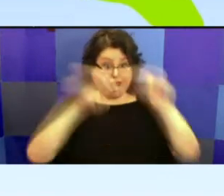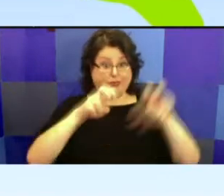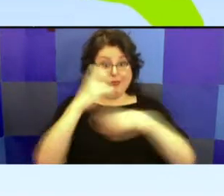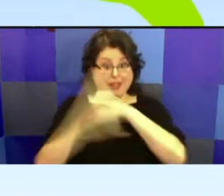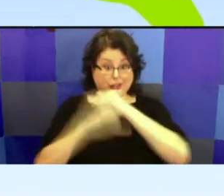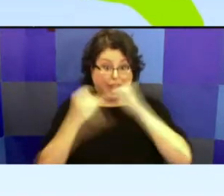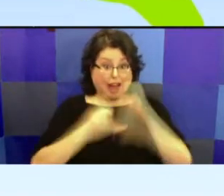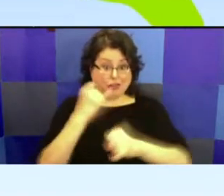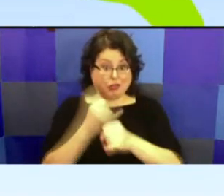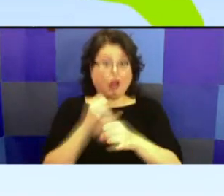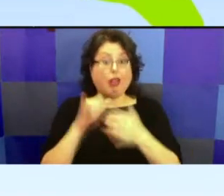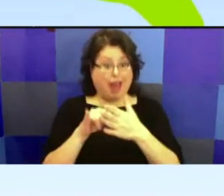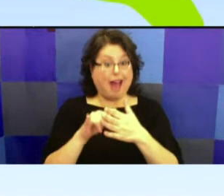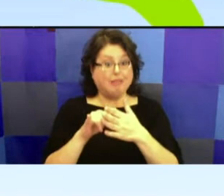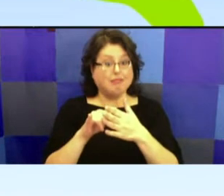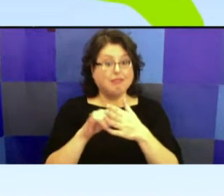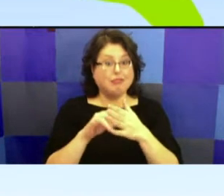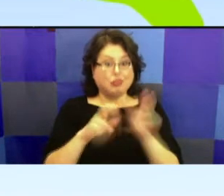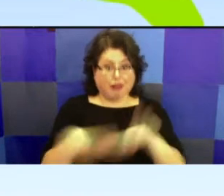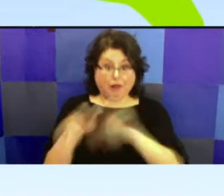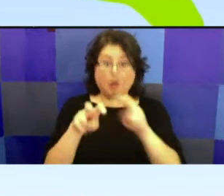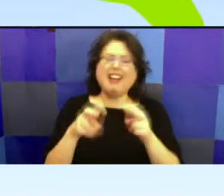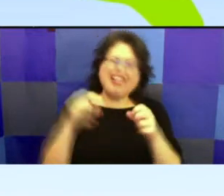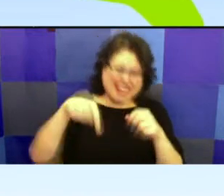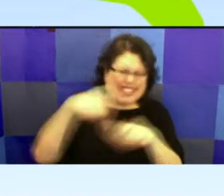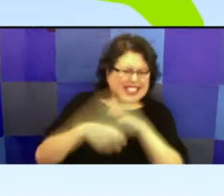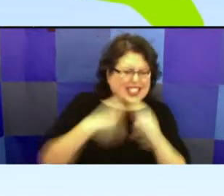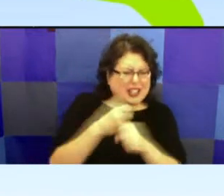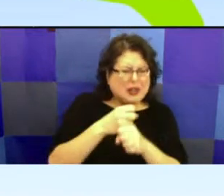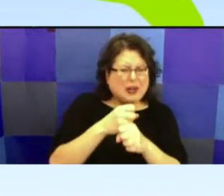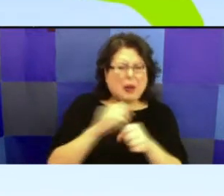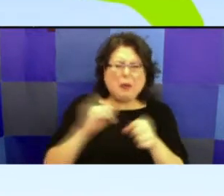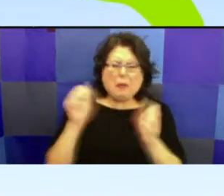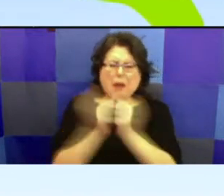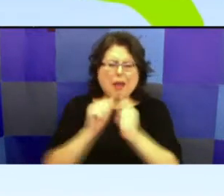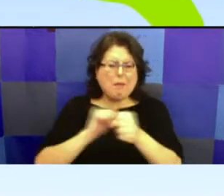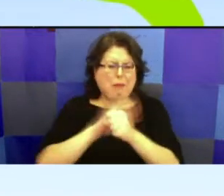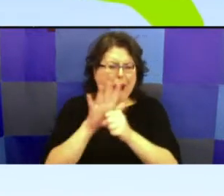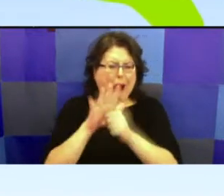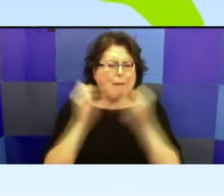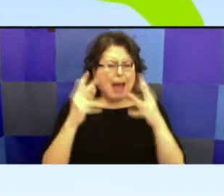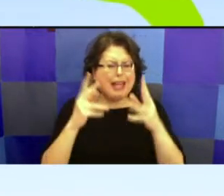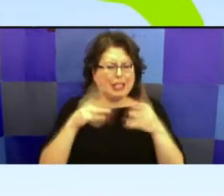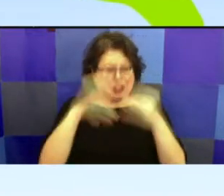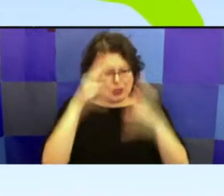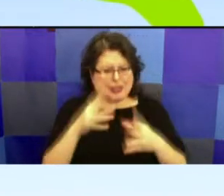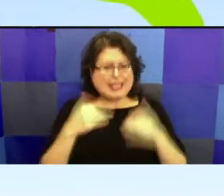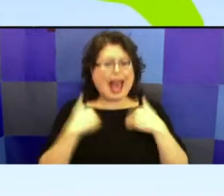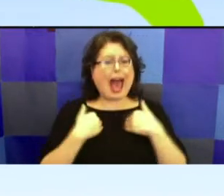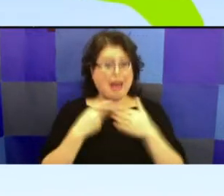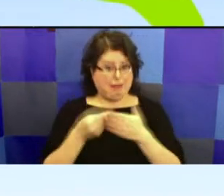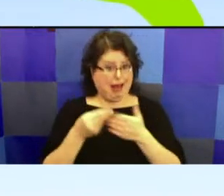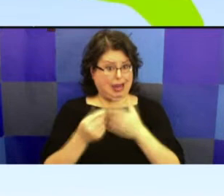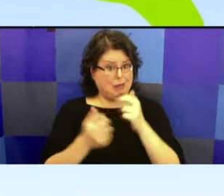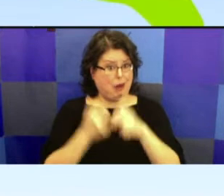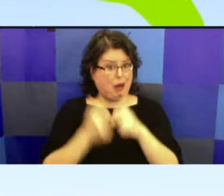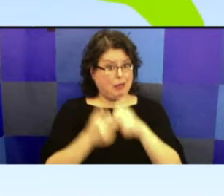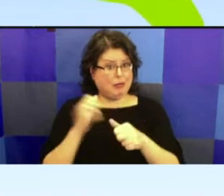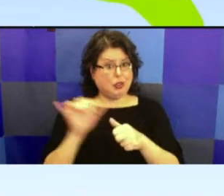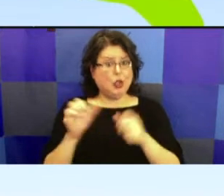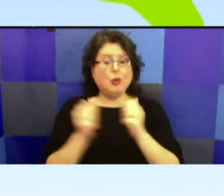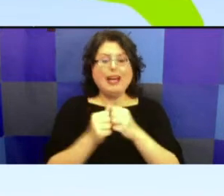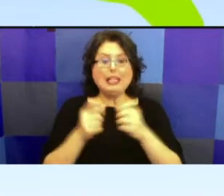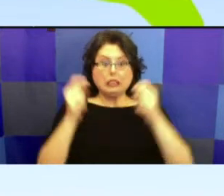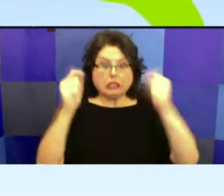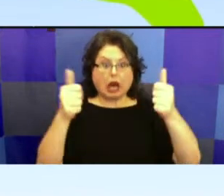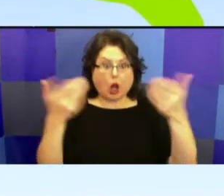global pandemic, a lot of students, just like other college students across the country, experienced financial hardship with the sudden closing of